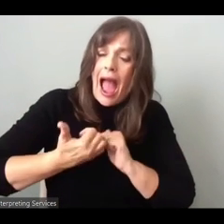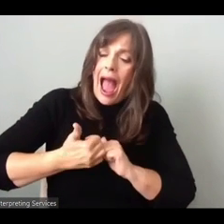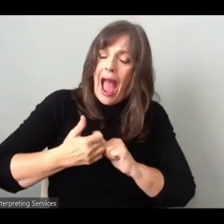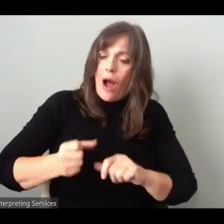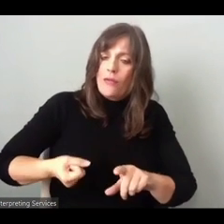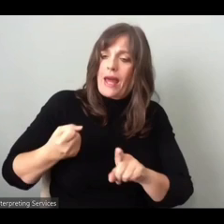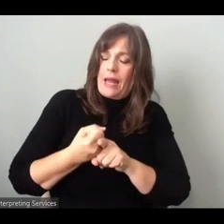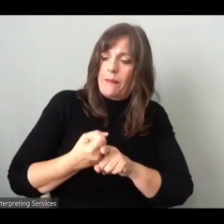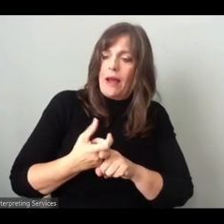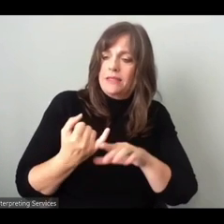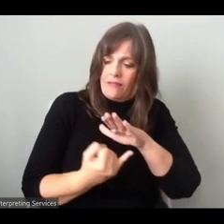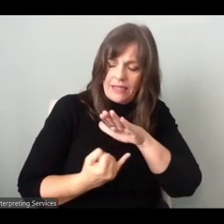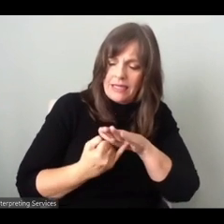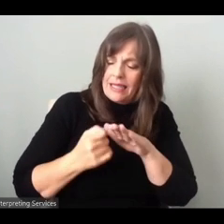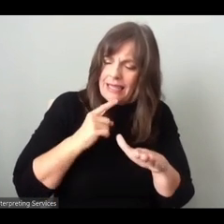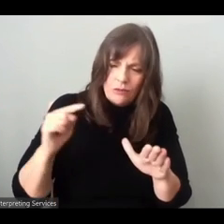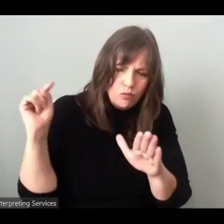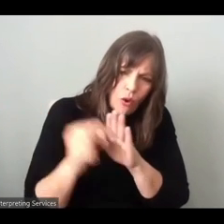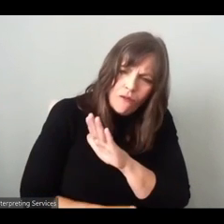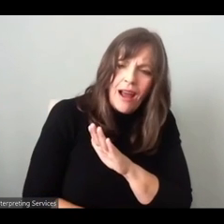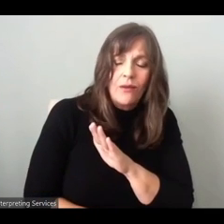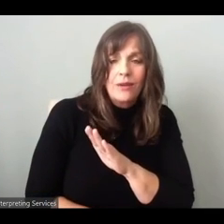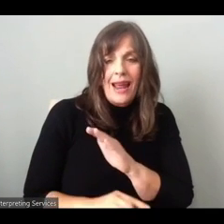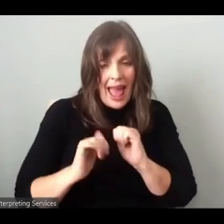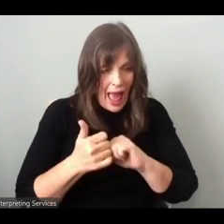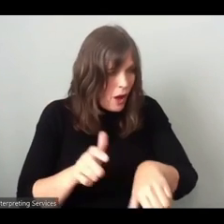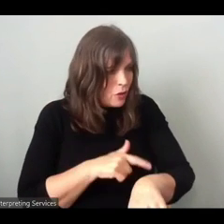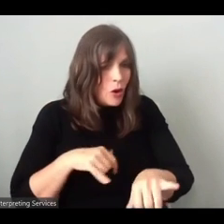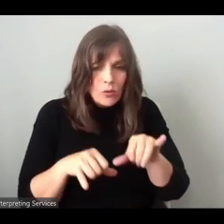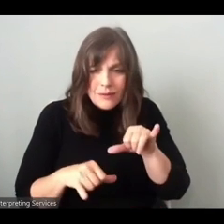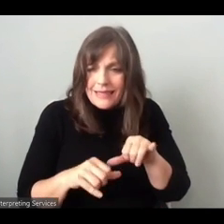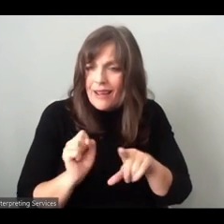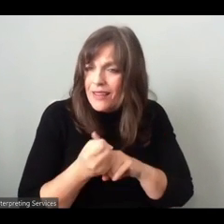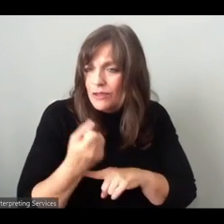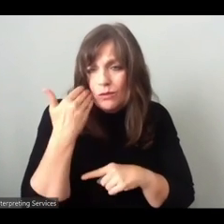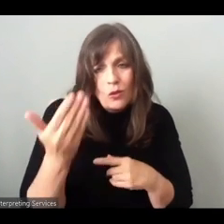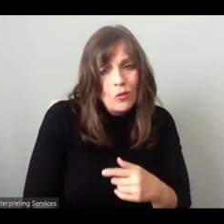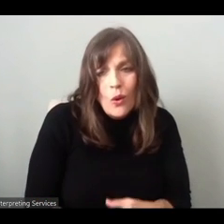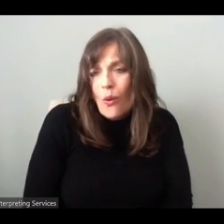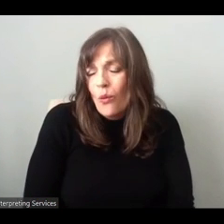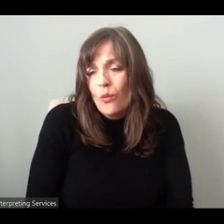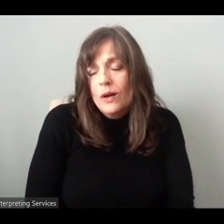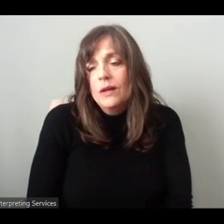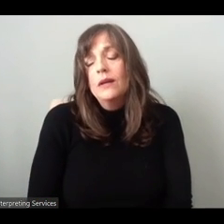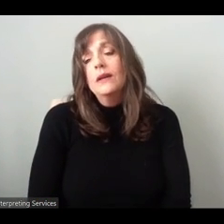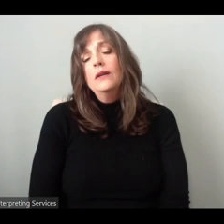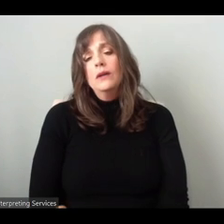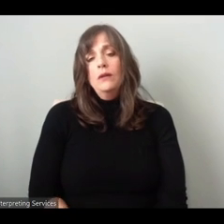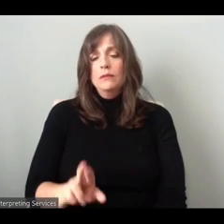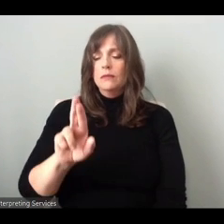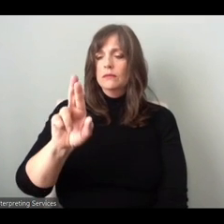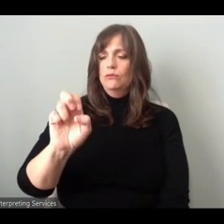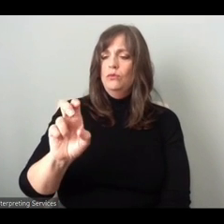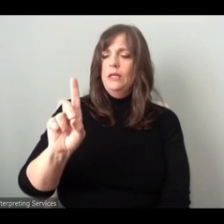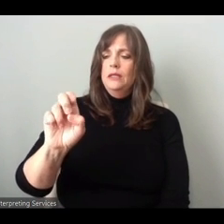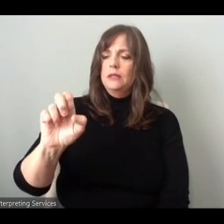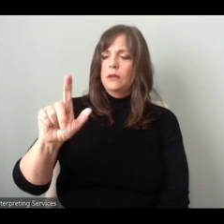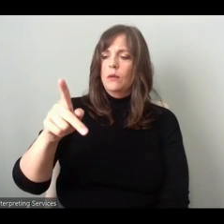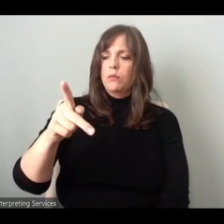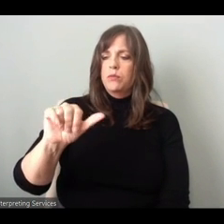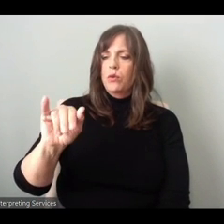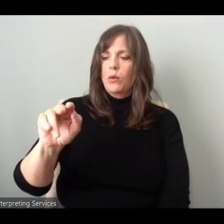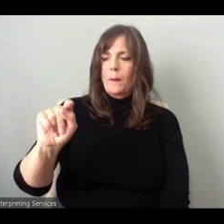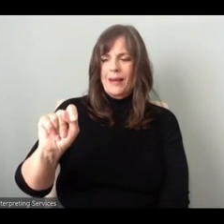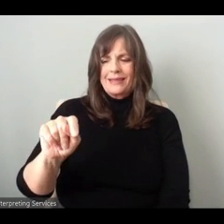isolation is really profound, and we don't know how long we're going to be in this. Redeployment is an interesting space that the arts community